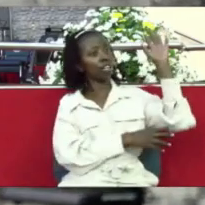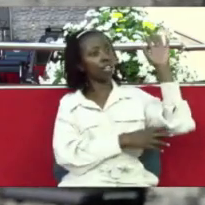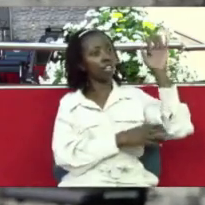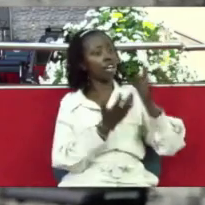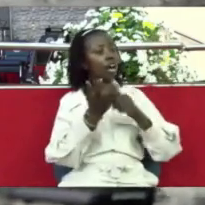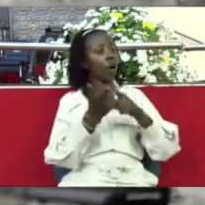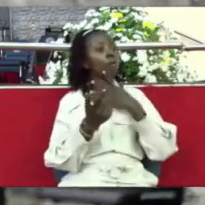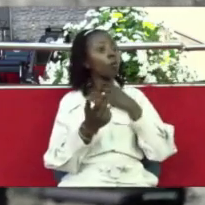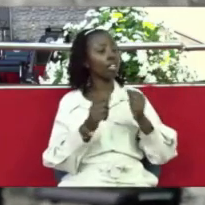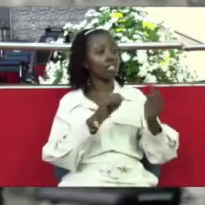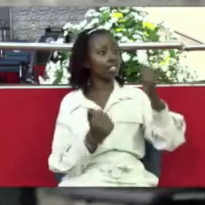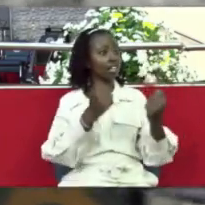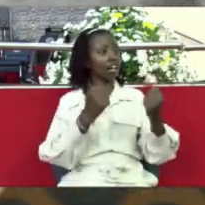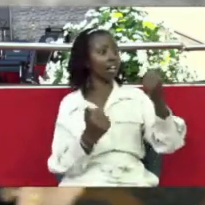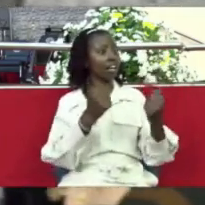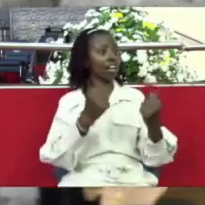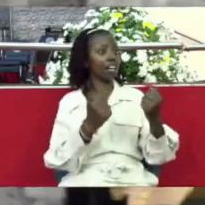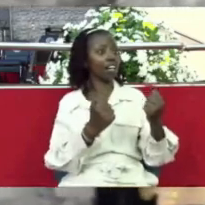There's at least 8 of us.